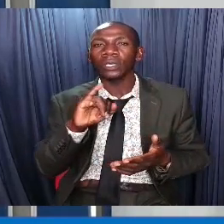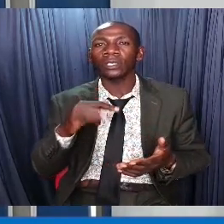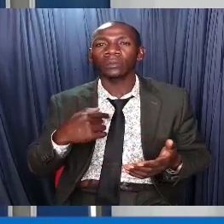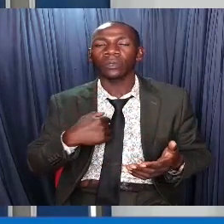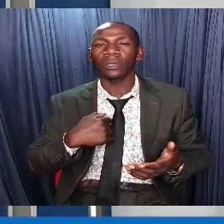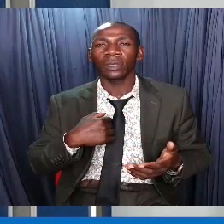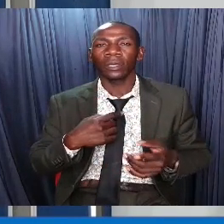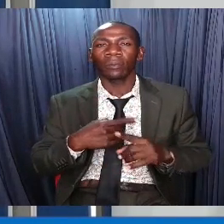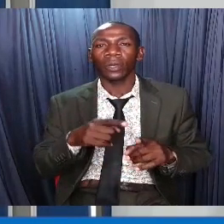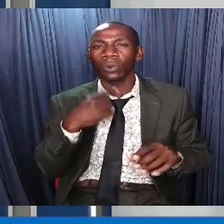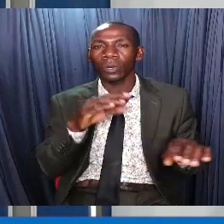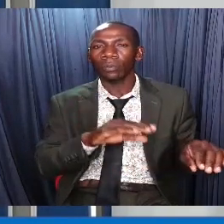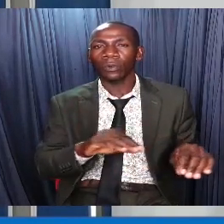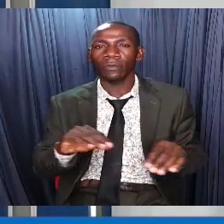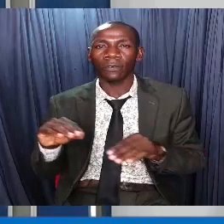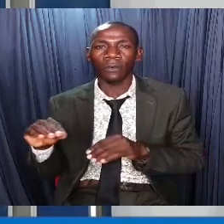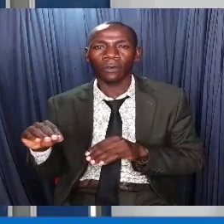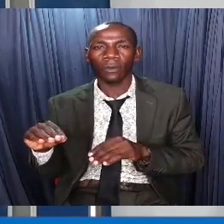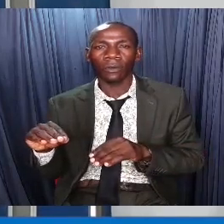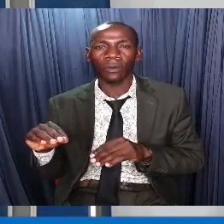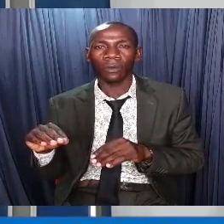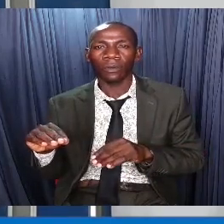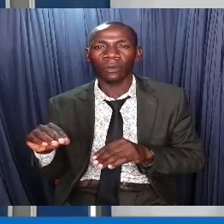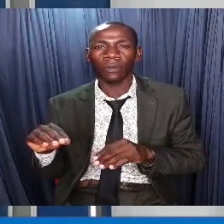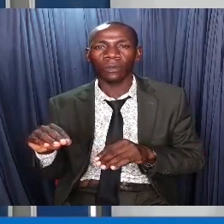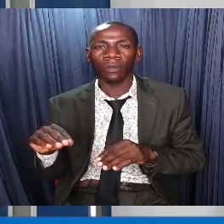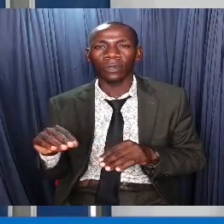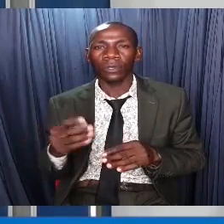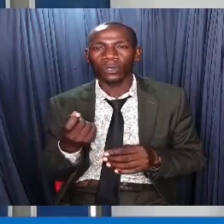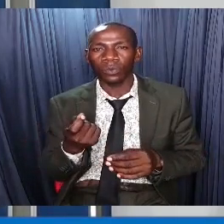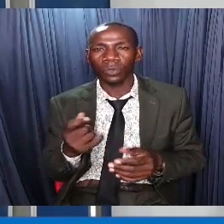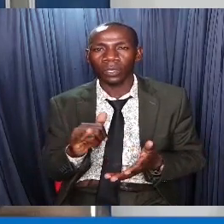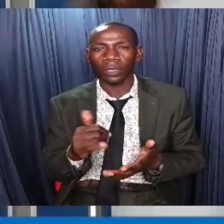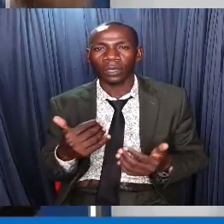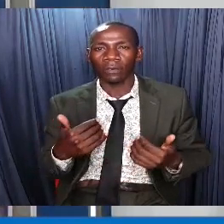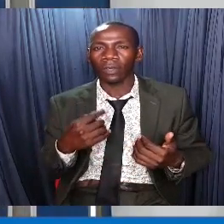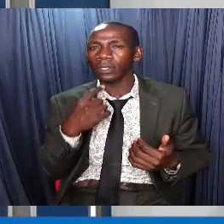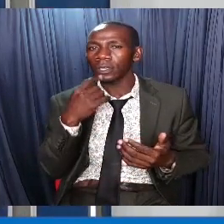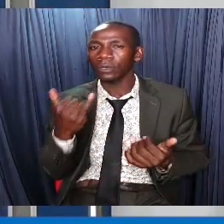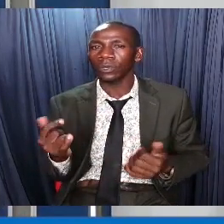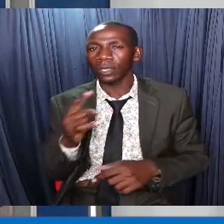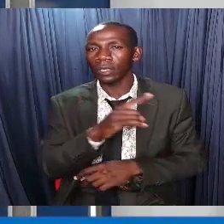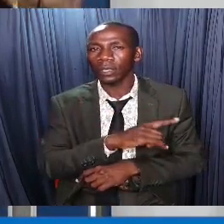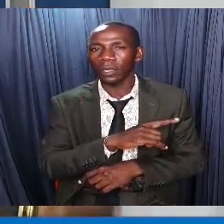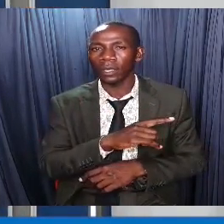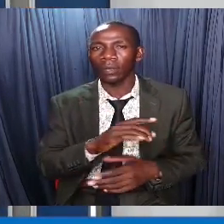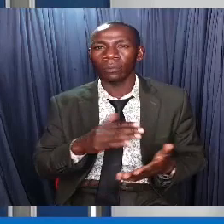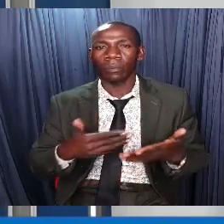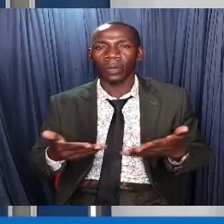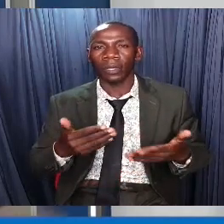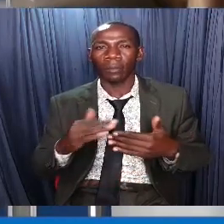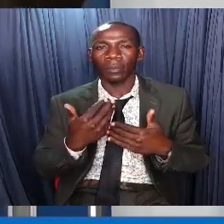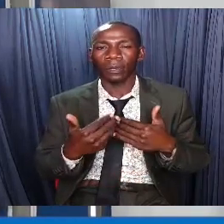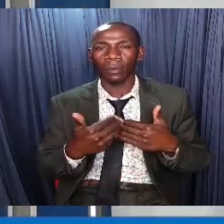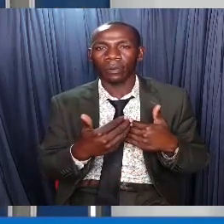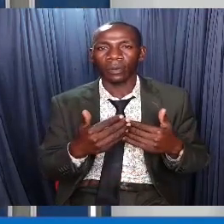only saying of the word. Lakini atakayeondoka. But whoever will leave. Na kile kidogo chake. With a little you have. Aseme leo. And say today. Nanunua mkate. I'm buying a loaf